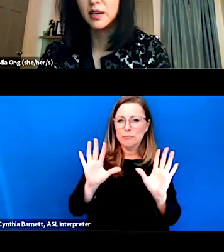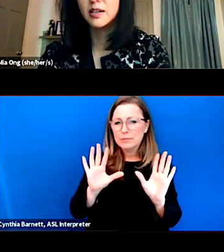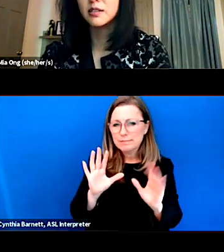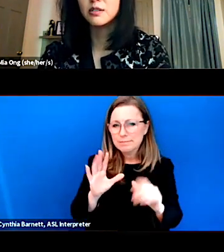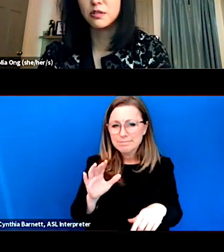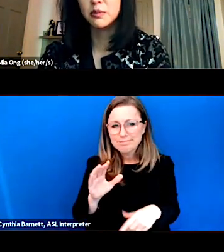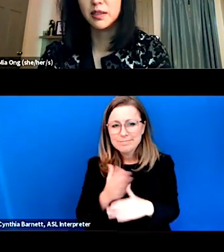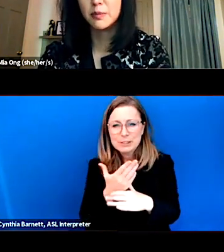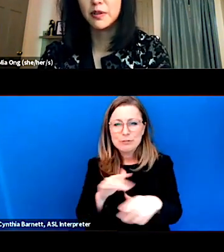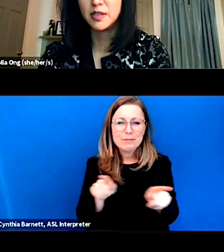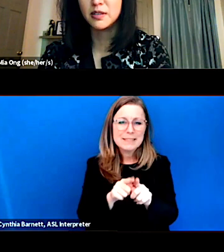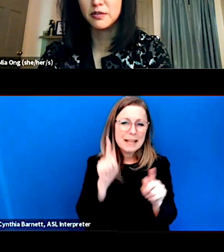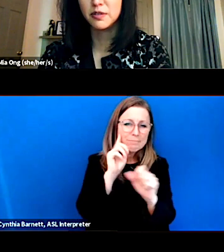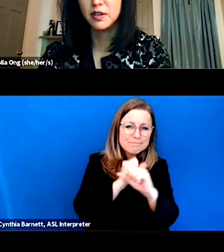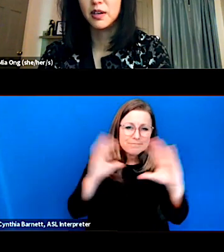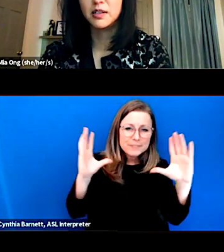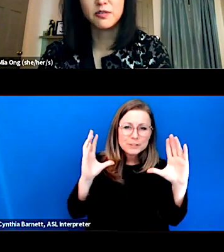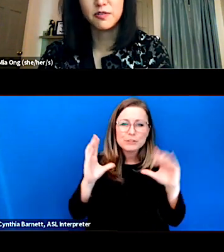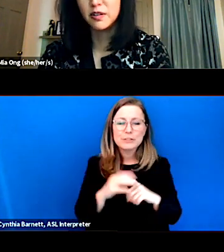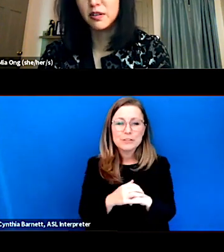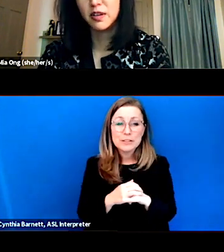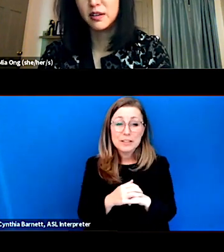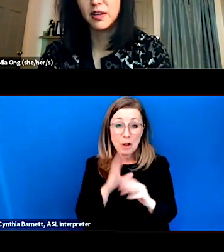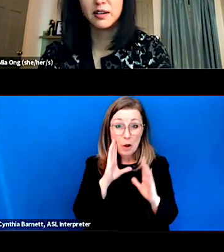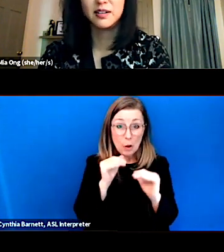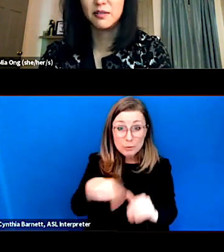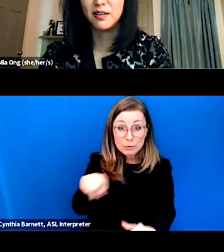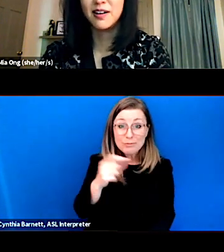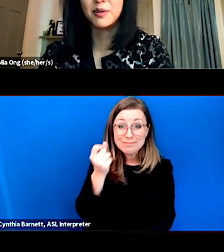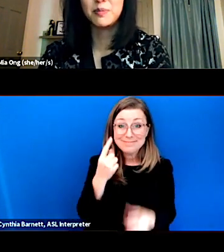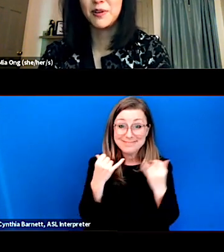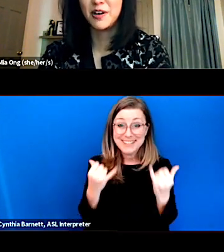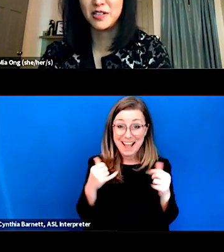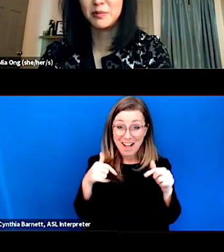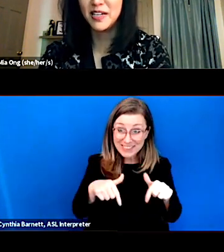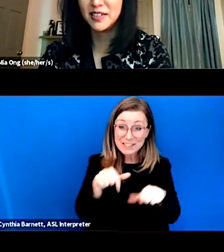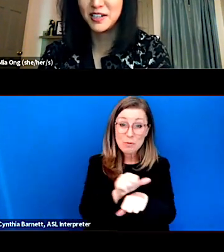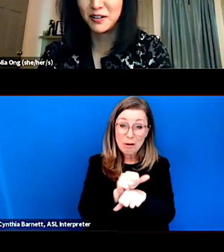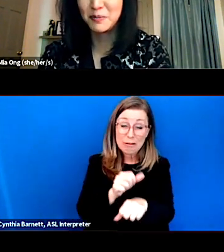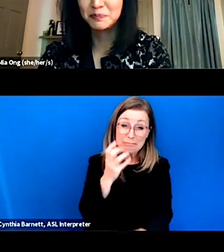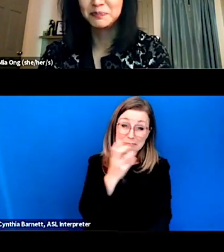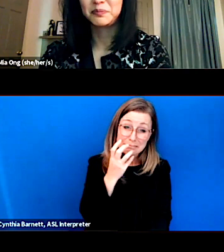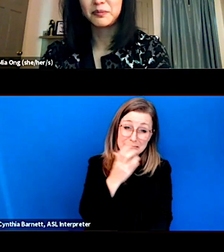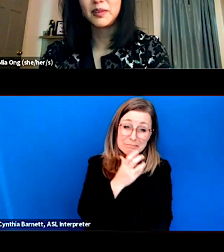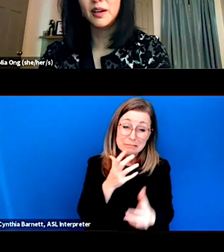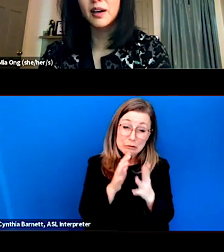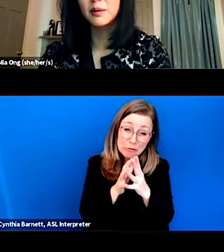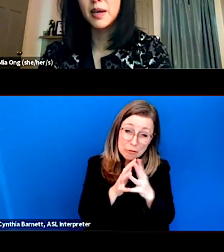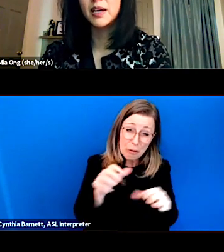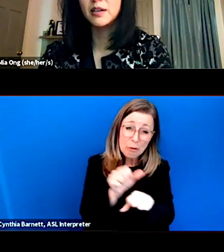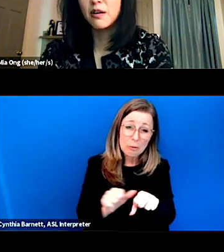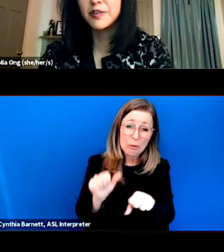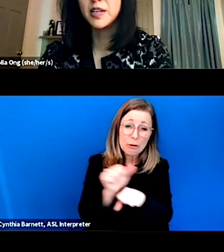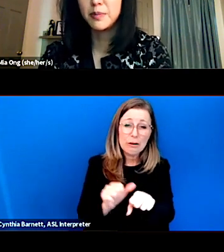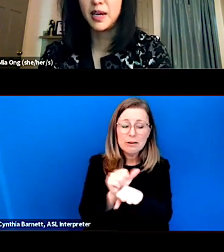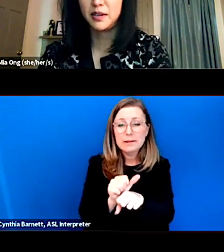today, it is extremely labor intensive. And it's a very good thing that, all the people on our team like each other